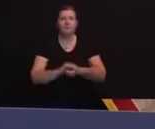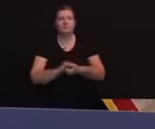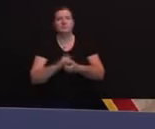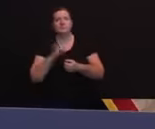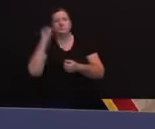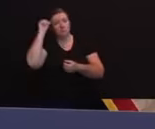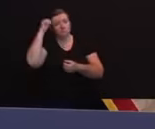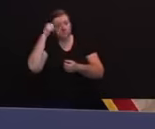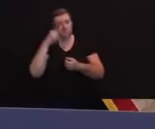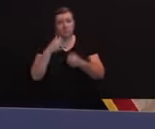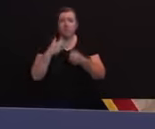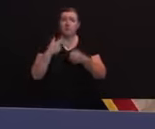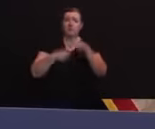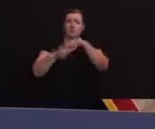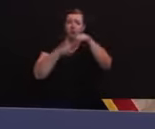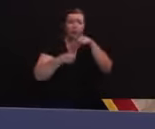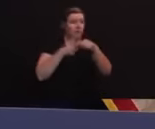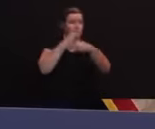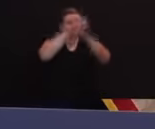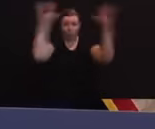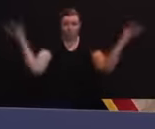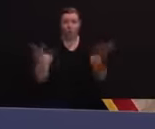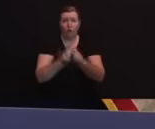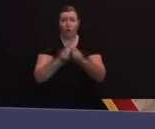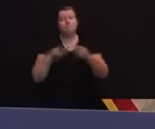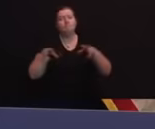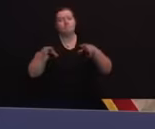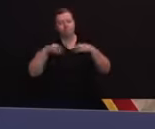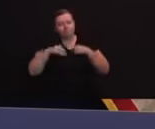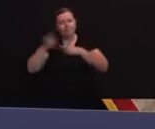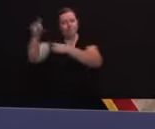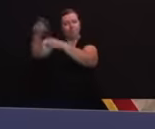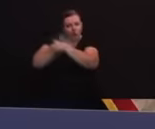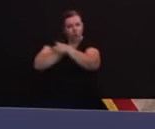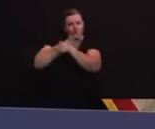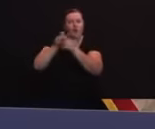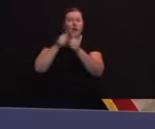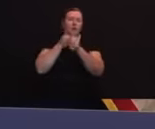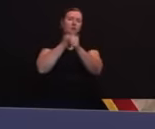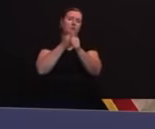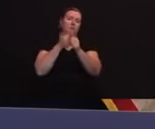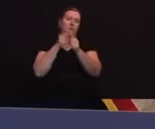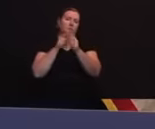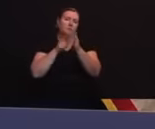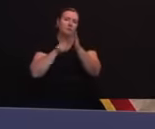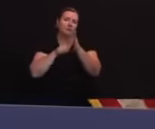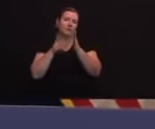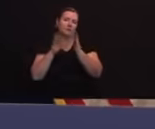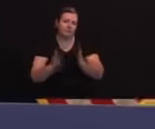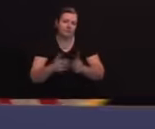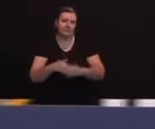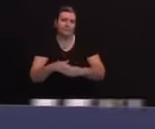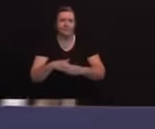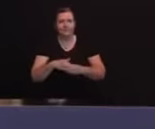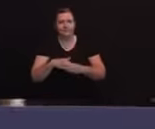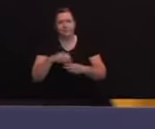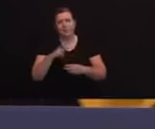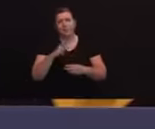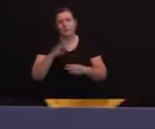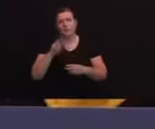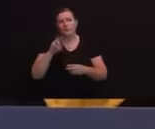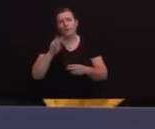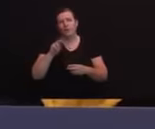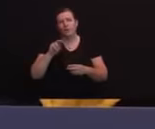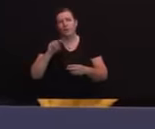for us all, take the call and download the COVID Alert NJ app. Thank you. Thank you, Judy. A couple of